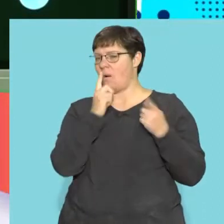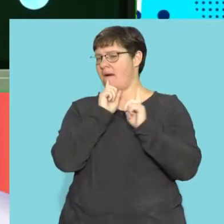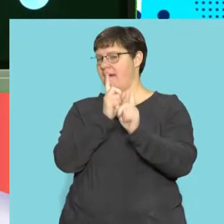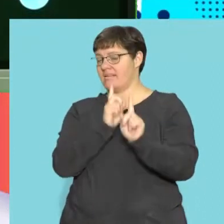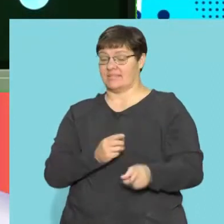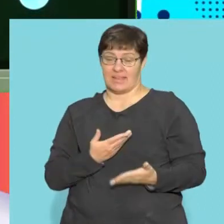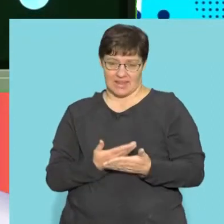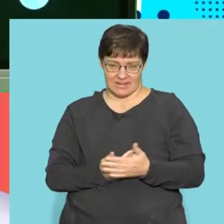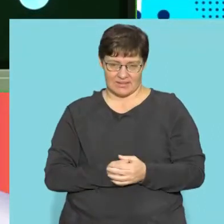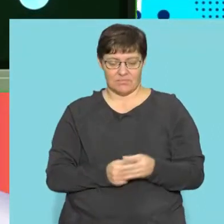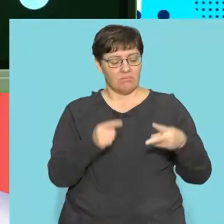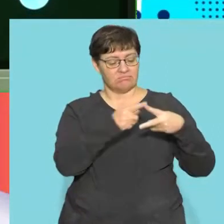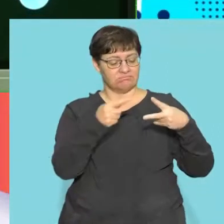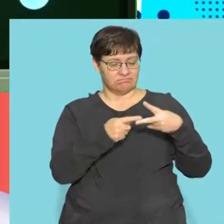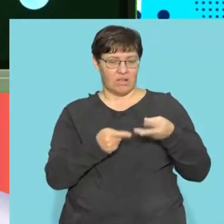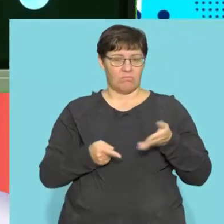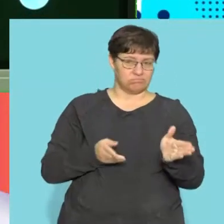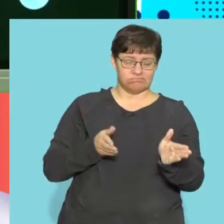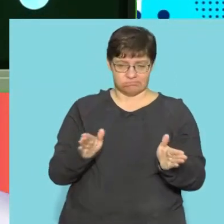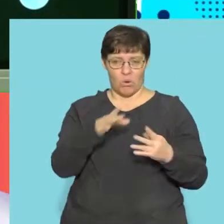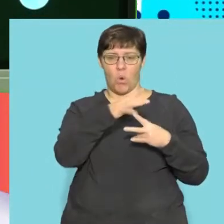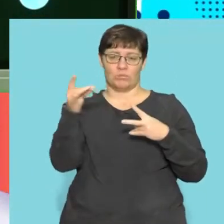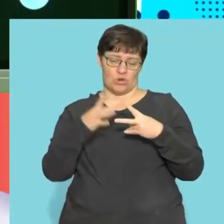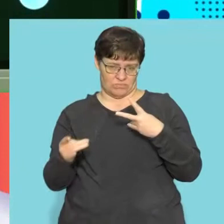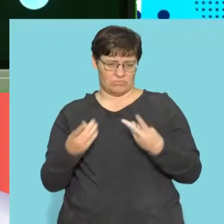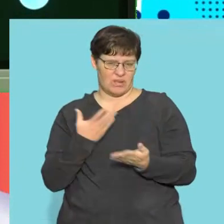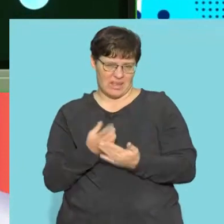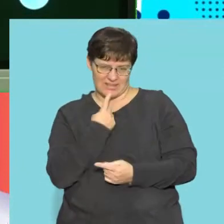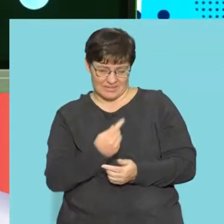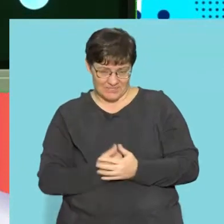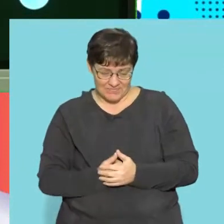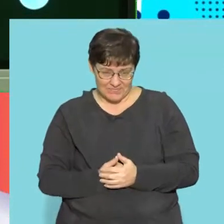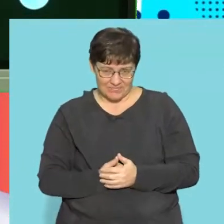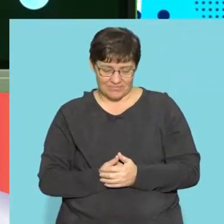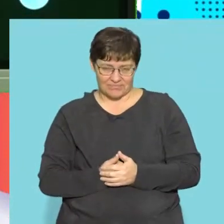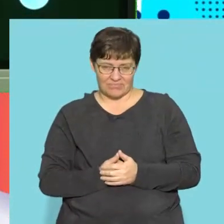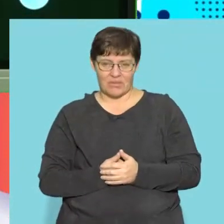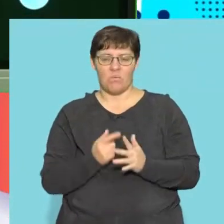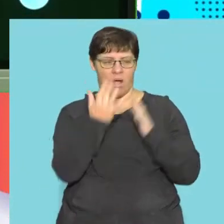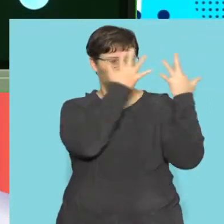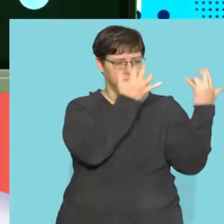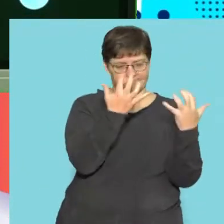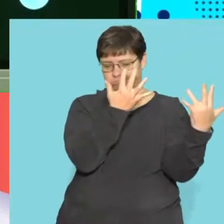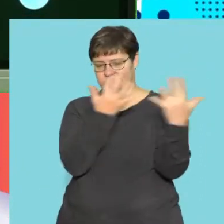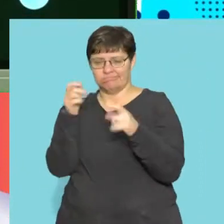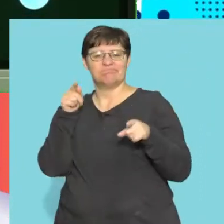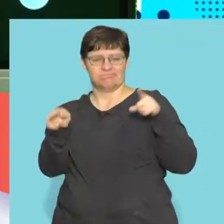I'm going to give you two options for the outstanding balance. As I said, by the way, that there's two options of calculating an outstanding